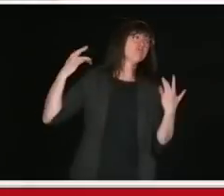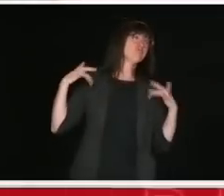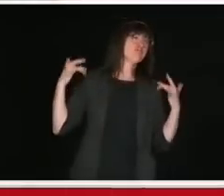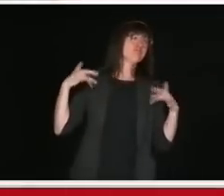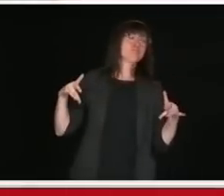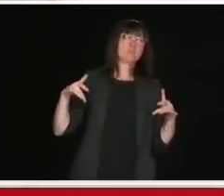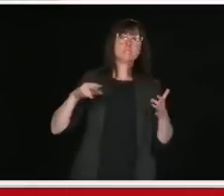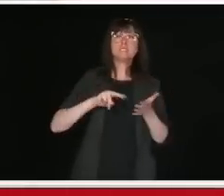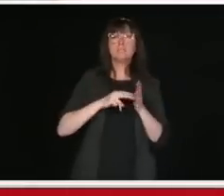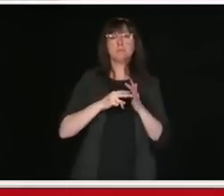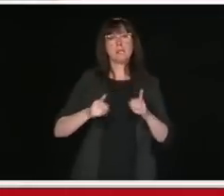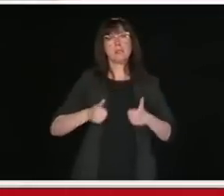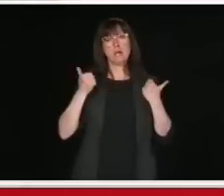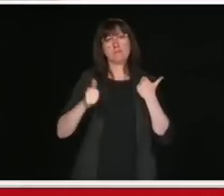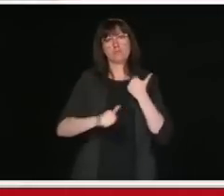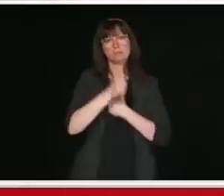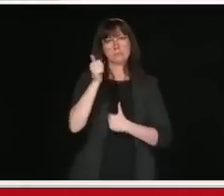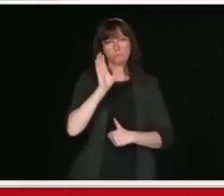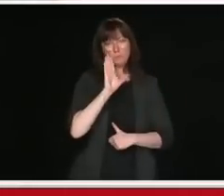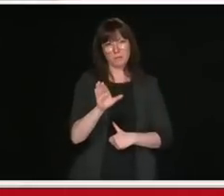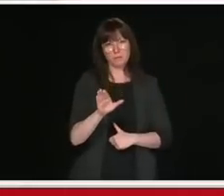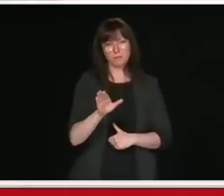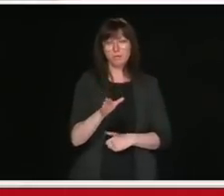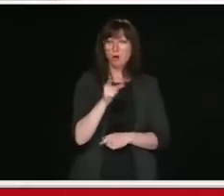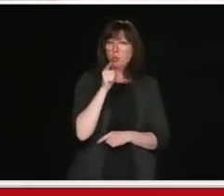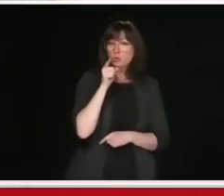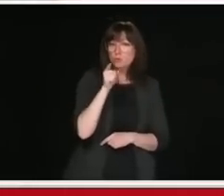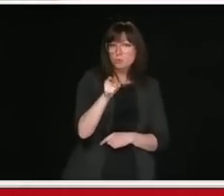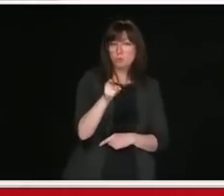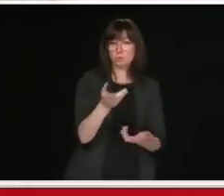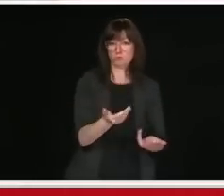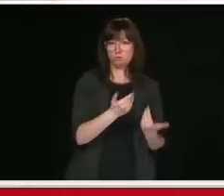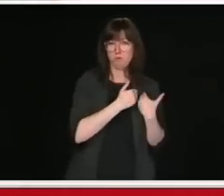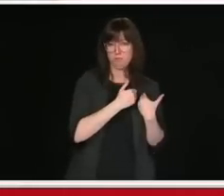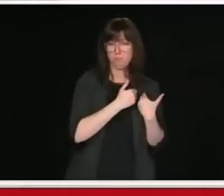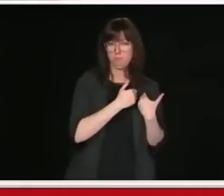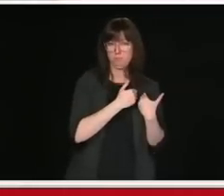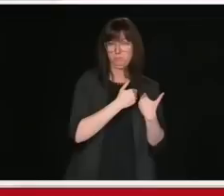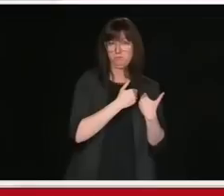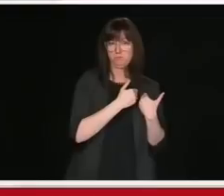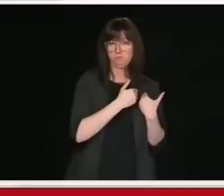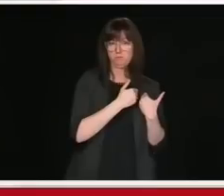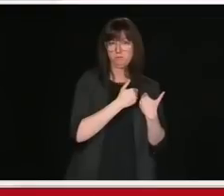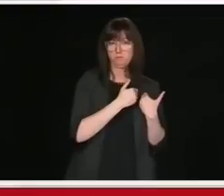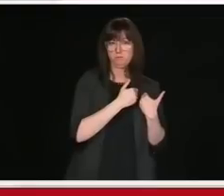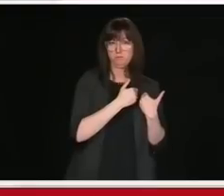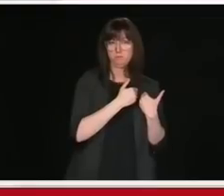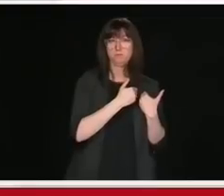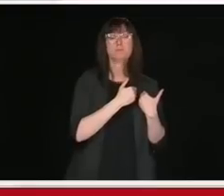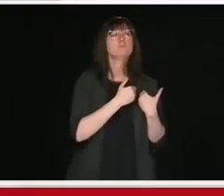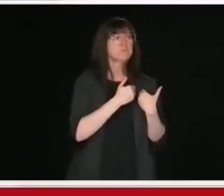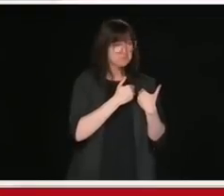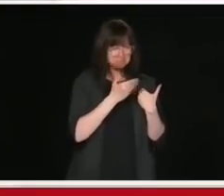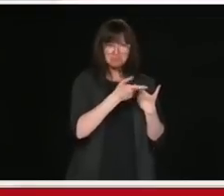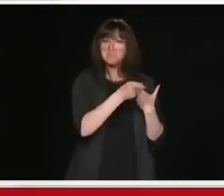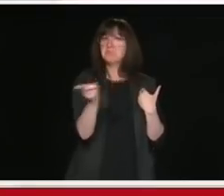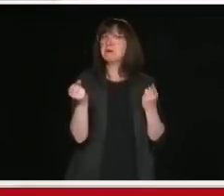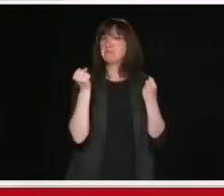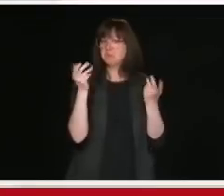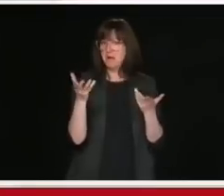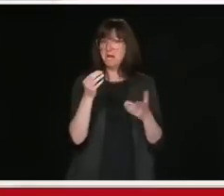to you to do the right thing. While many of you are staying home and limiting trips to the grocery